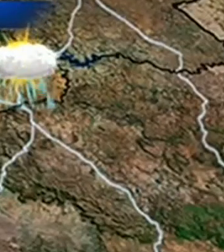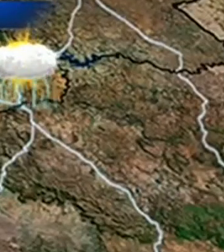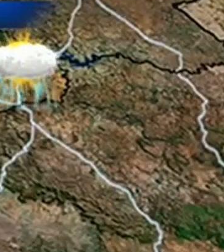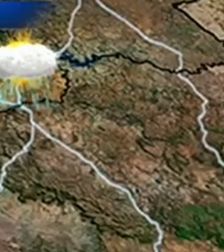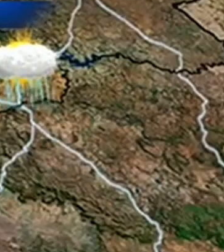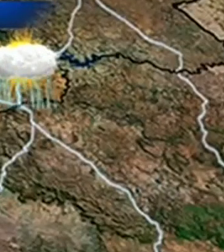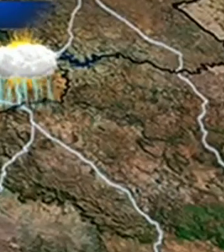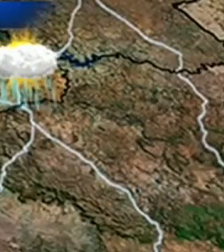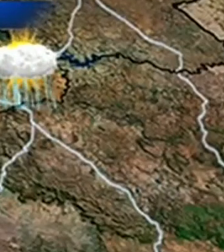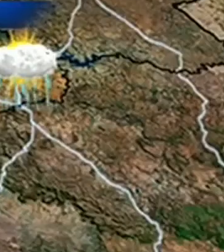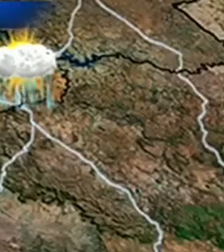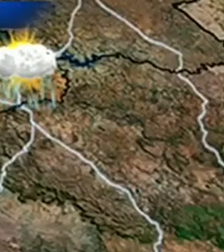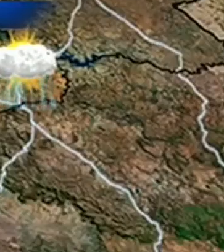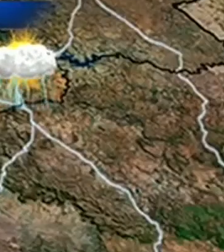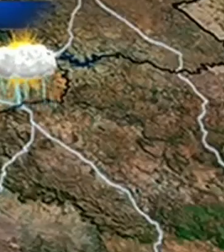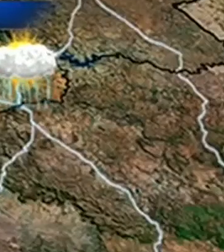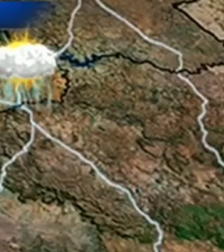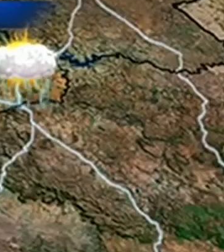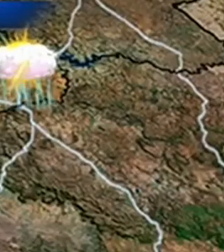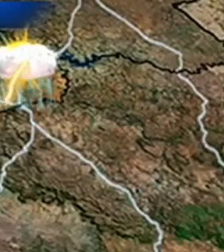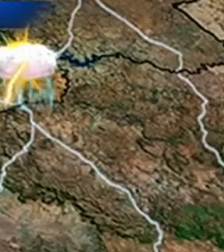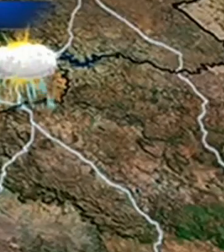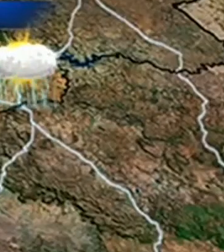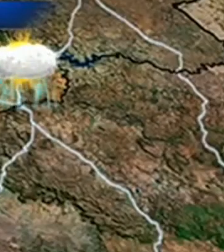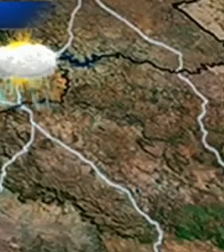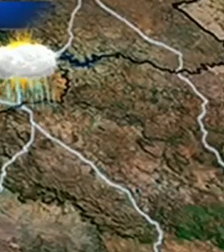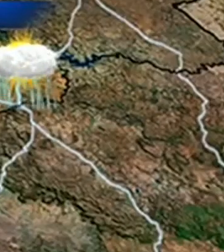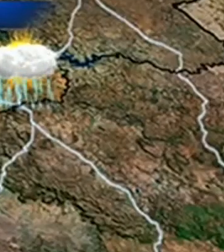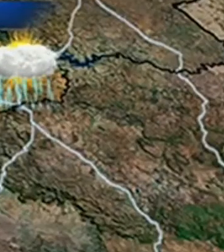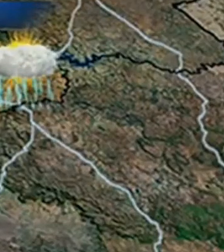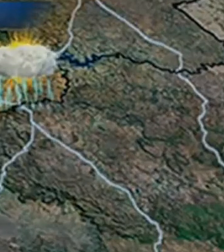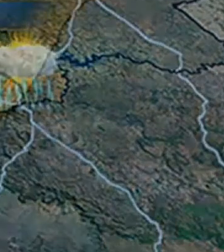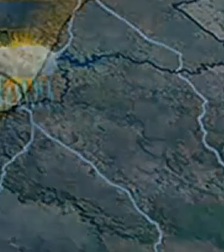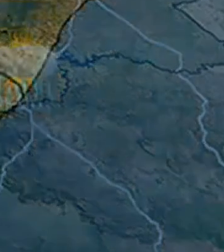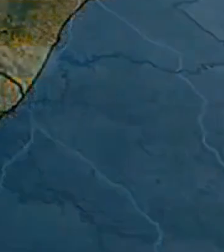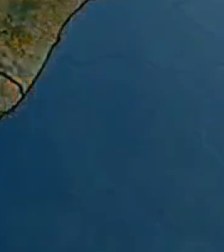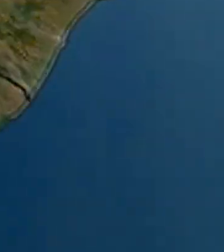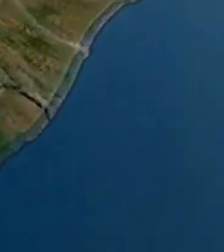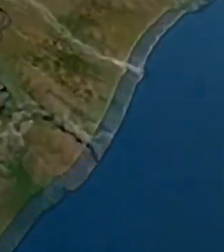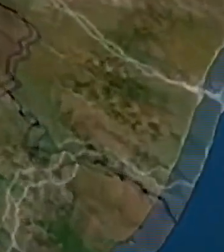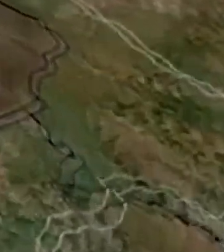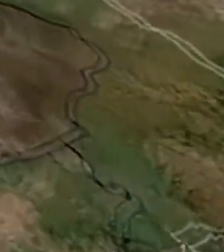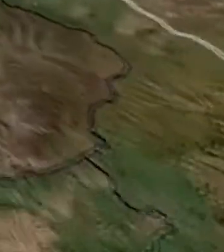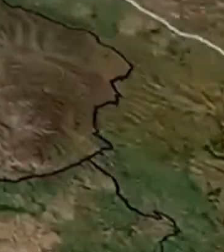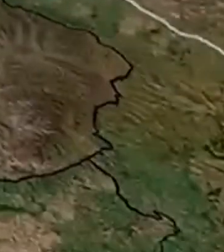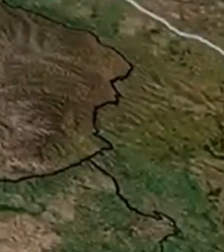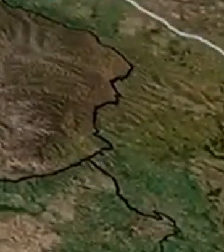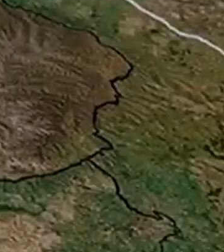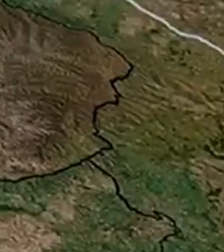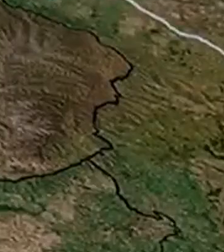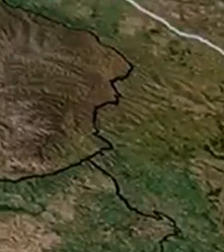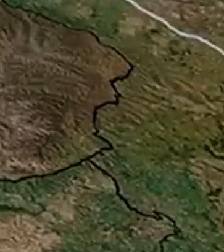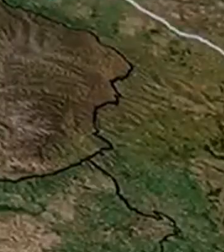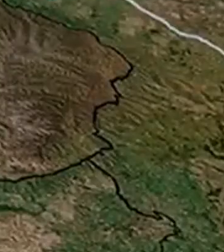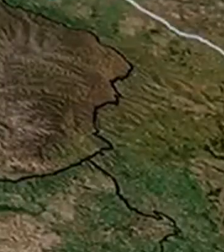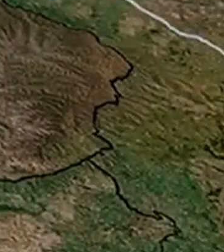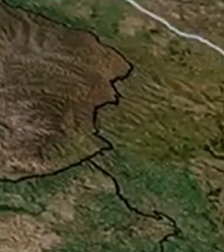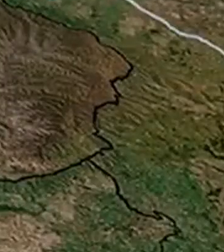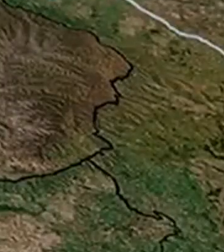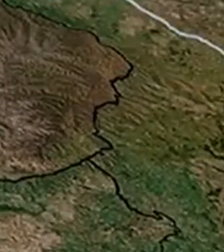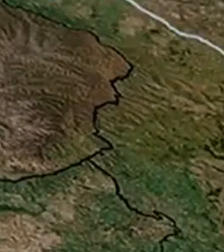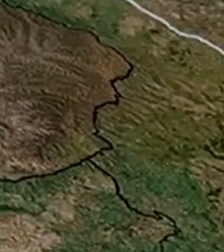dibaka wena lo ka dikarolong tse ka bo de a ke 26 ka dikarolong tse ga ka Kimberley 29 go tla go rotate go le ka dikarolong